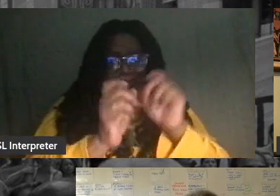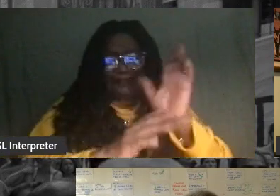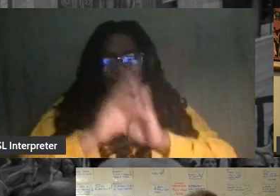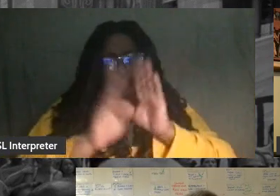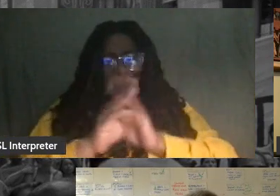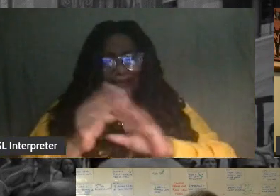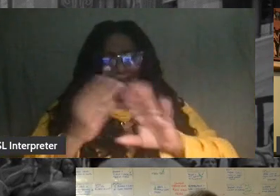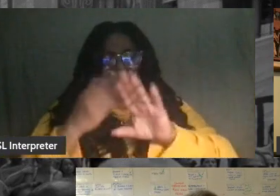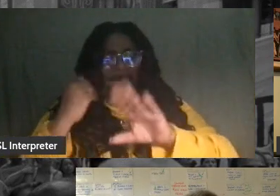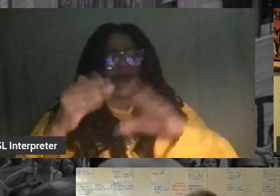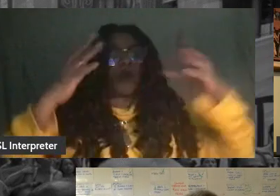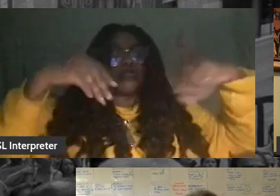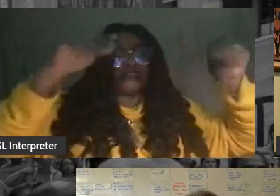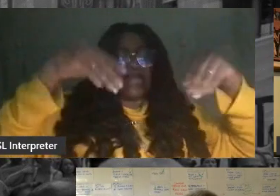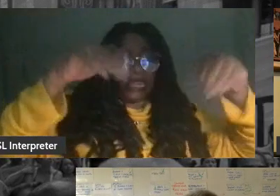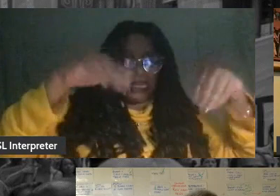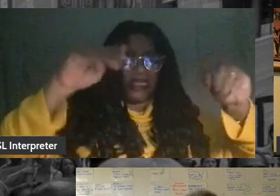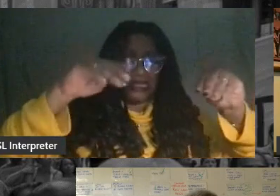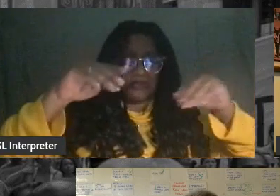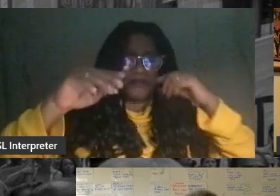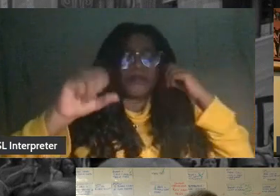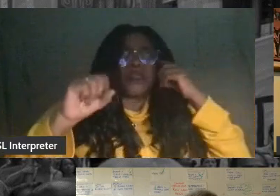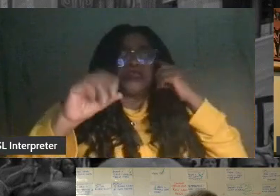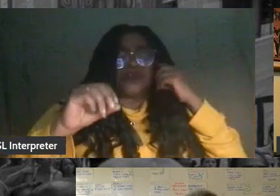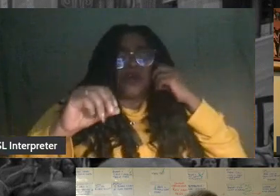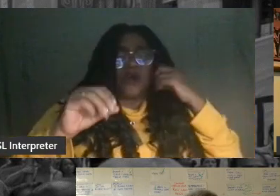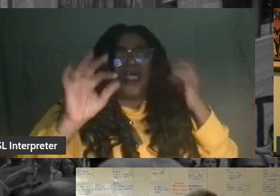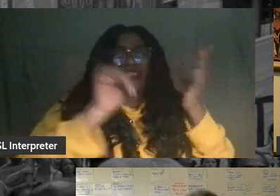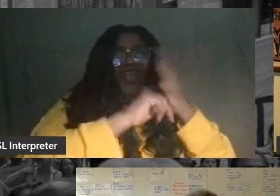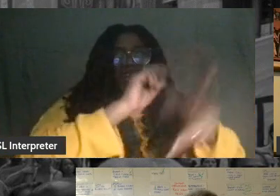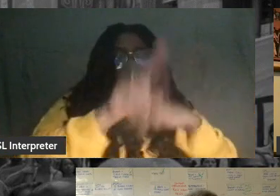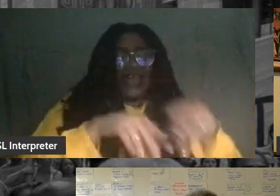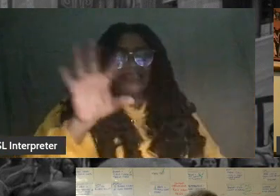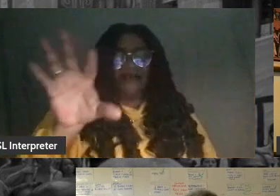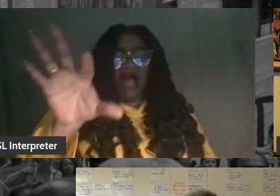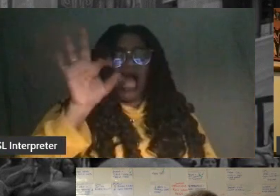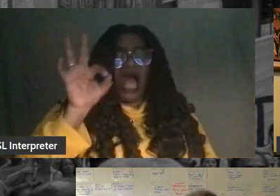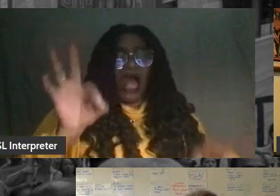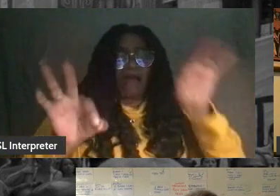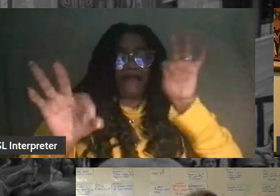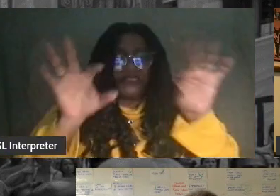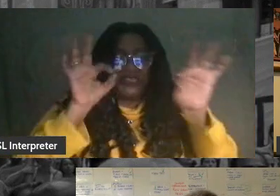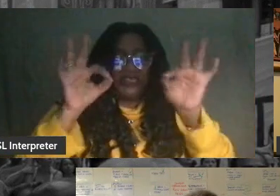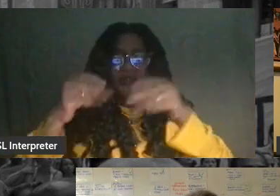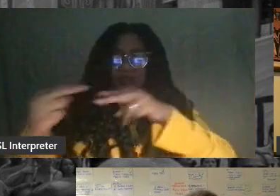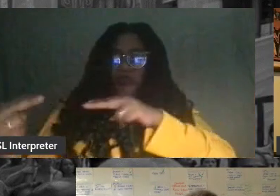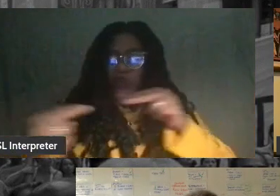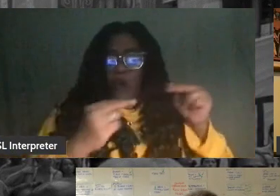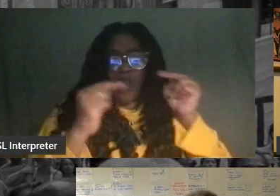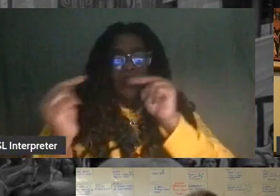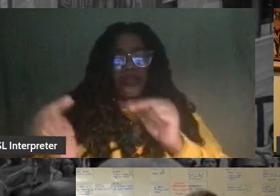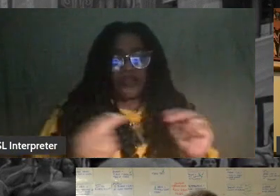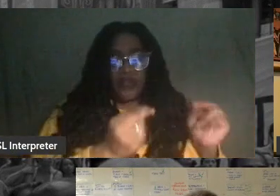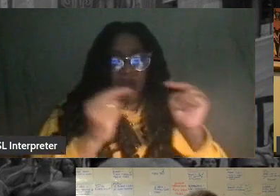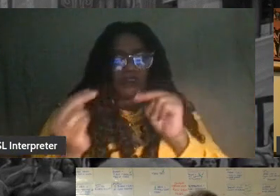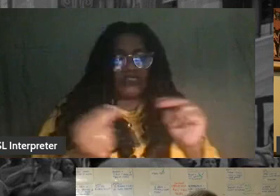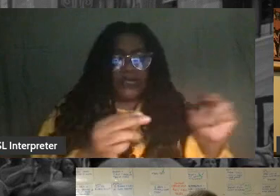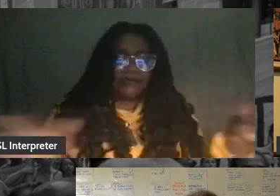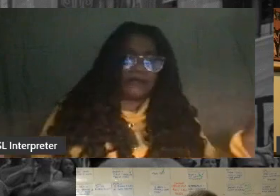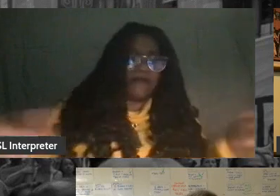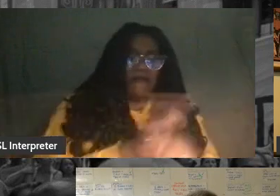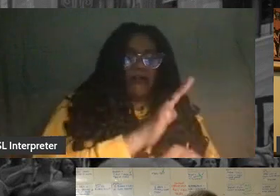out and selling it. So in an option purchase scenario, you negotiate out the entire deal.